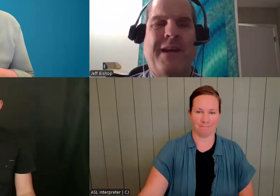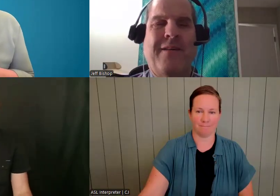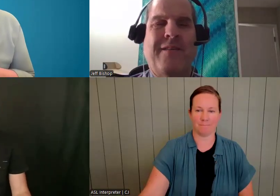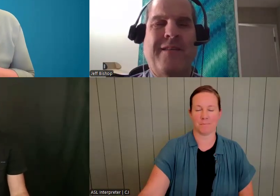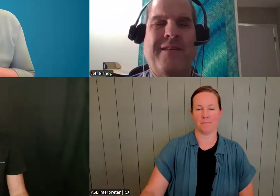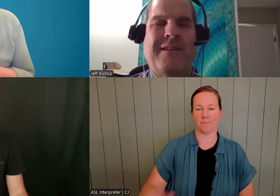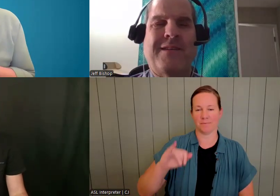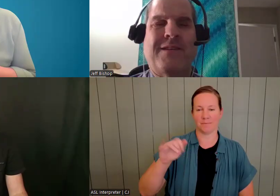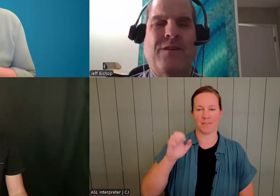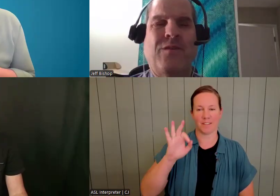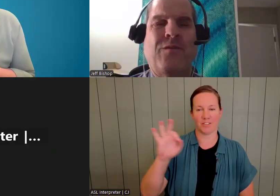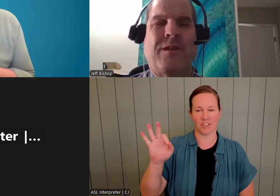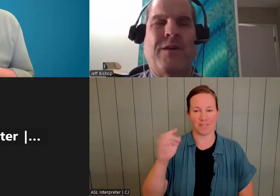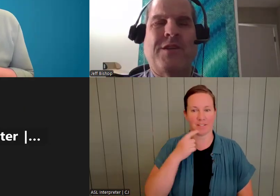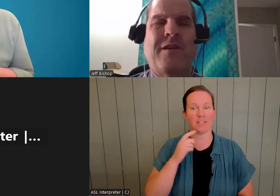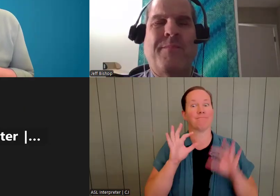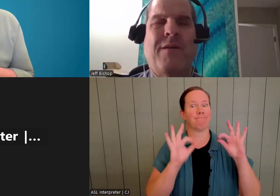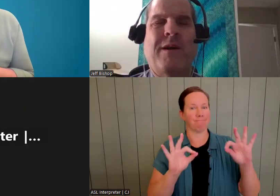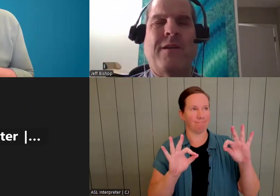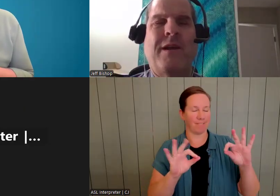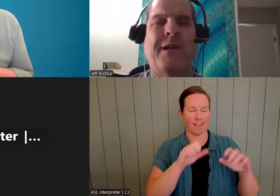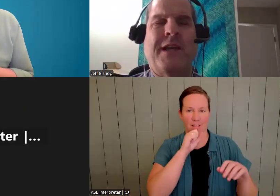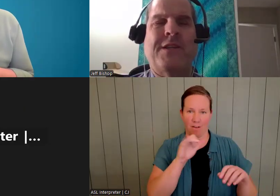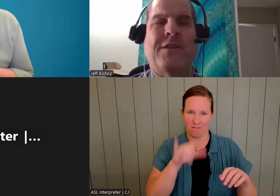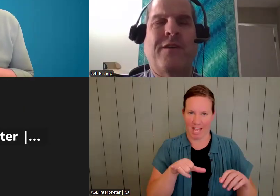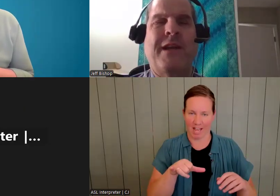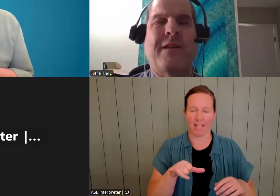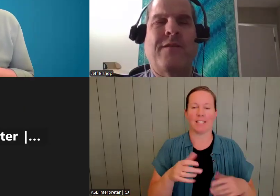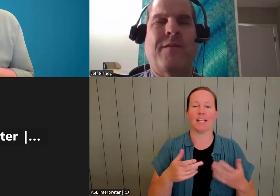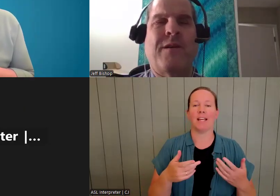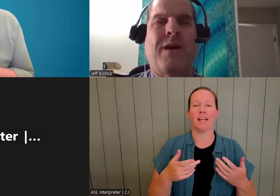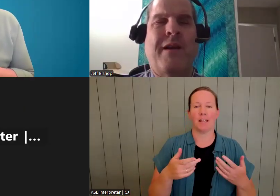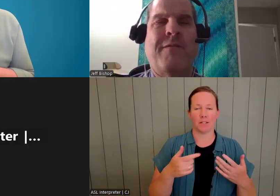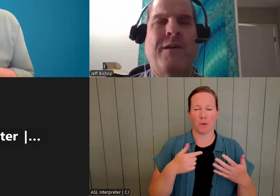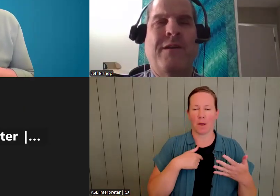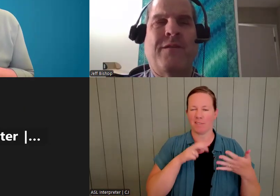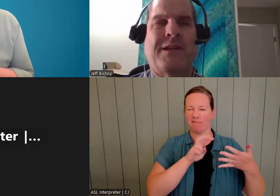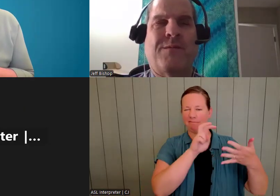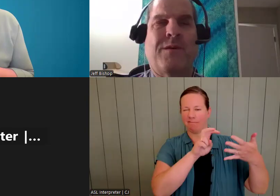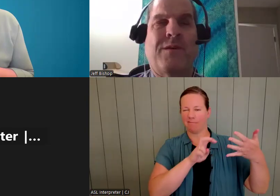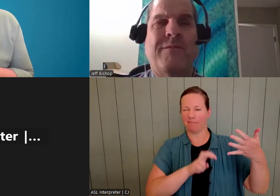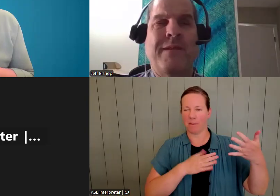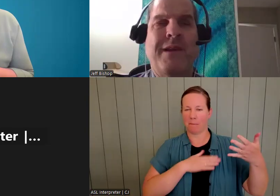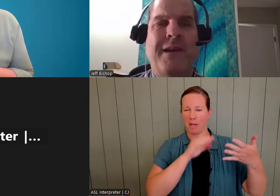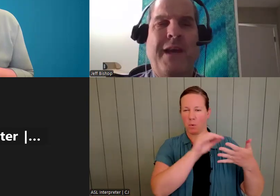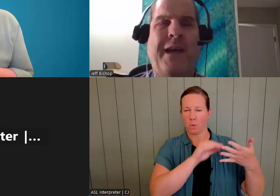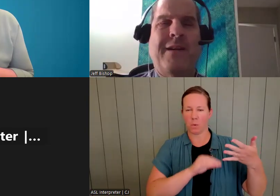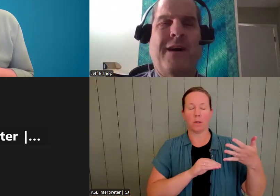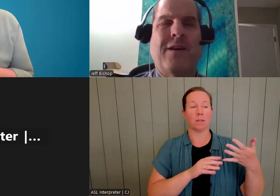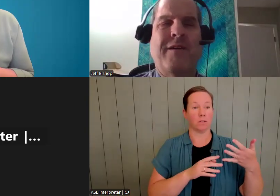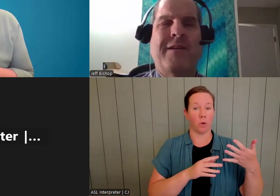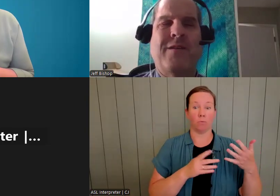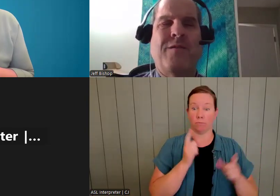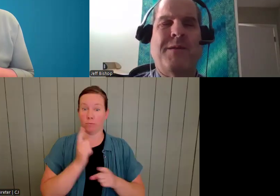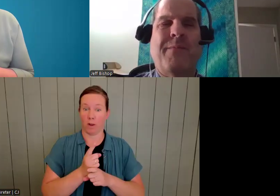come down to the question here about what education and training do I require for this role. And